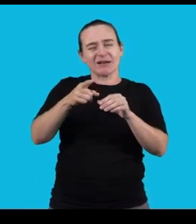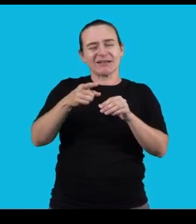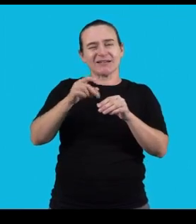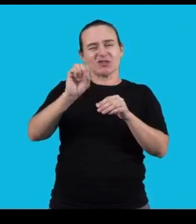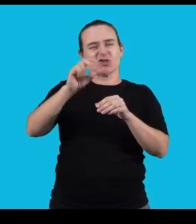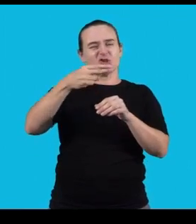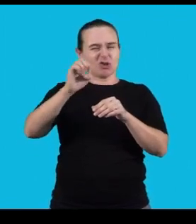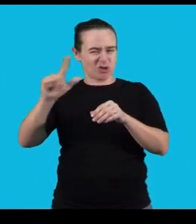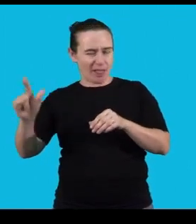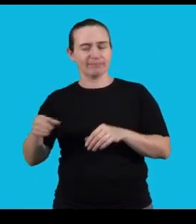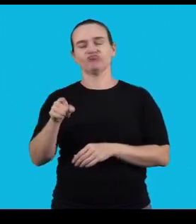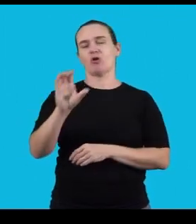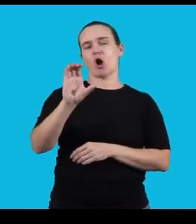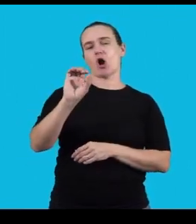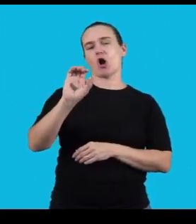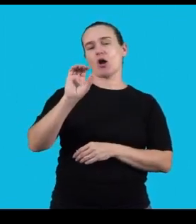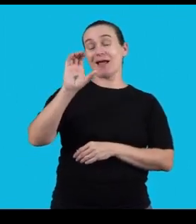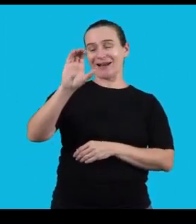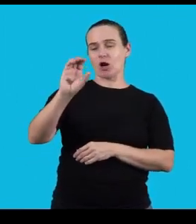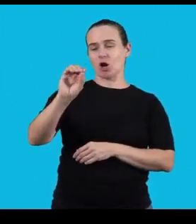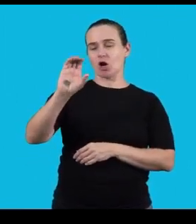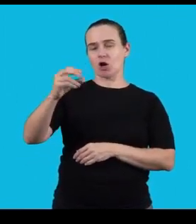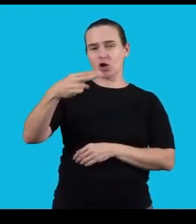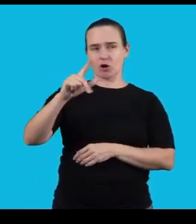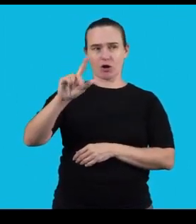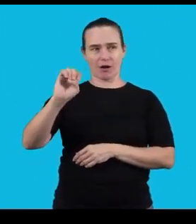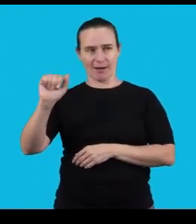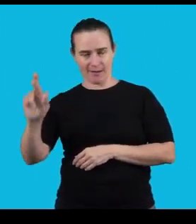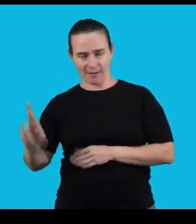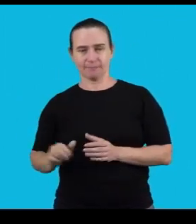cochlea. 332, state one function of